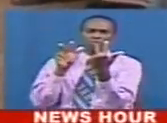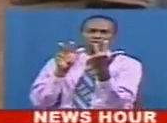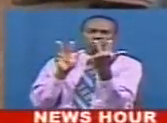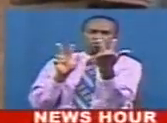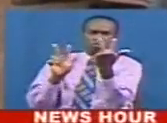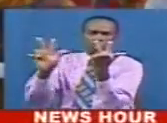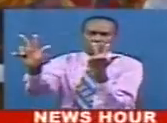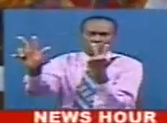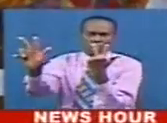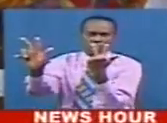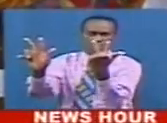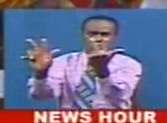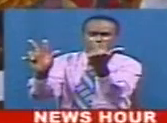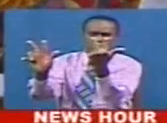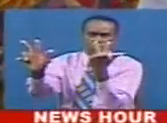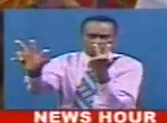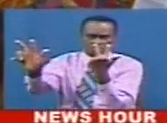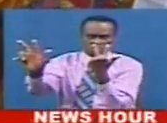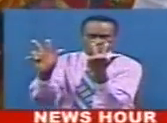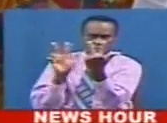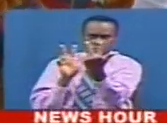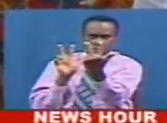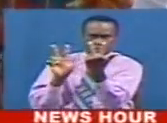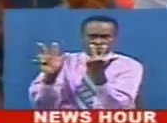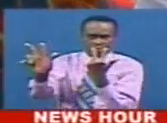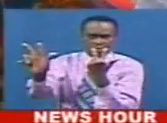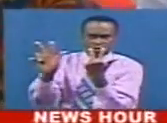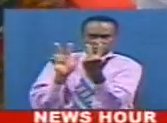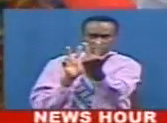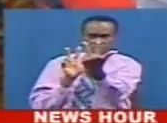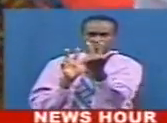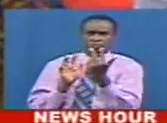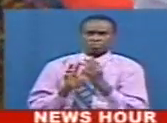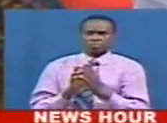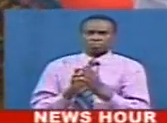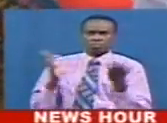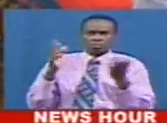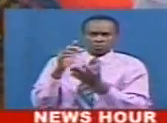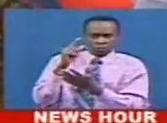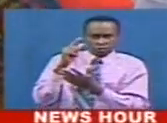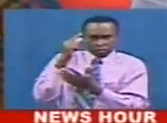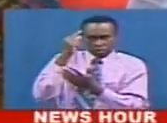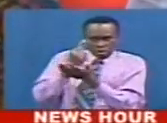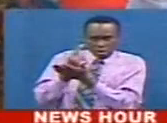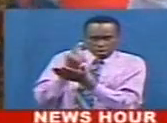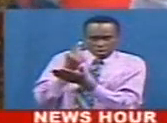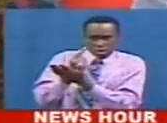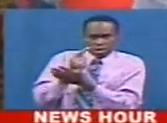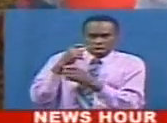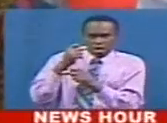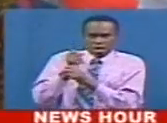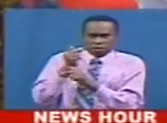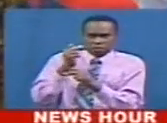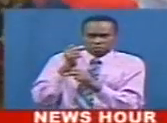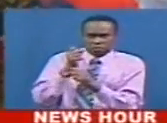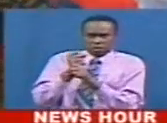traffic. Ghana has taken giant steps to develop its transportation network to exploit its potential